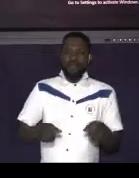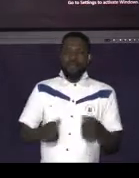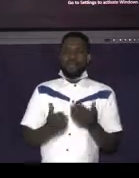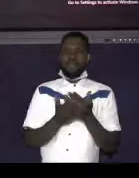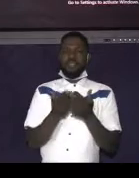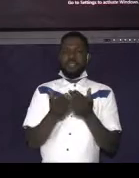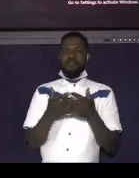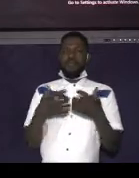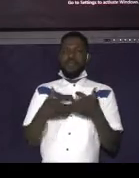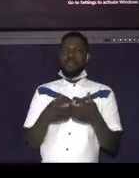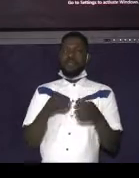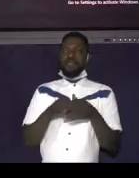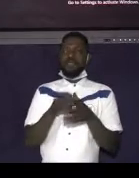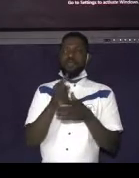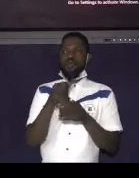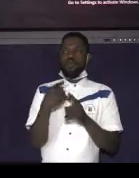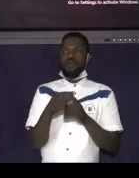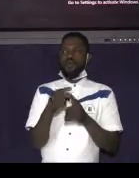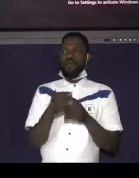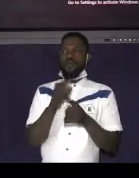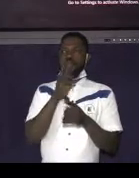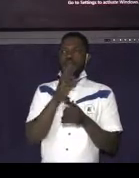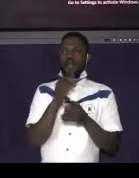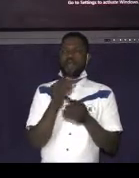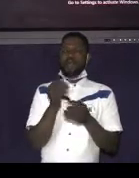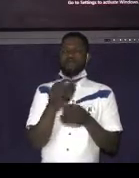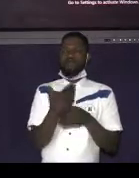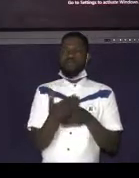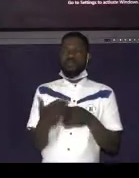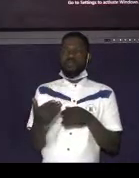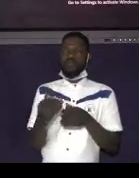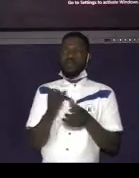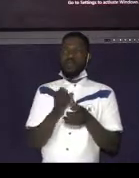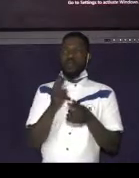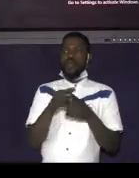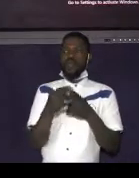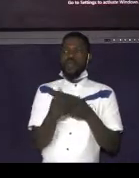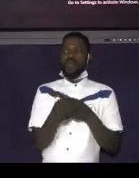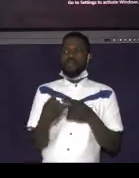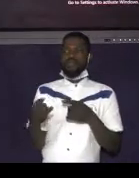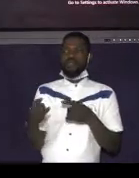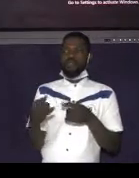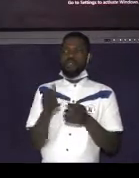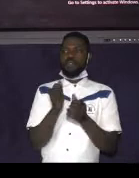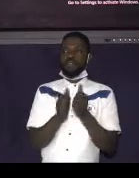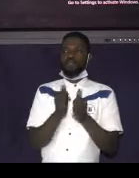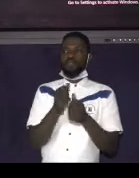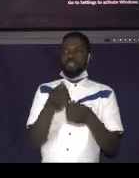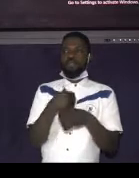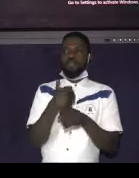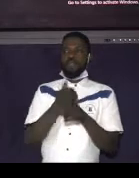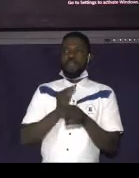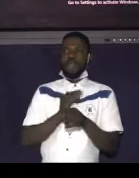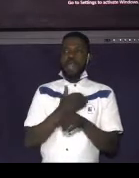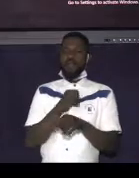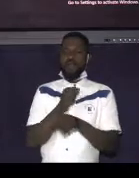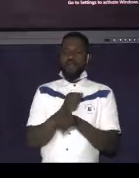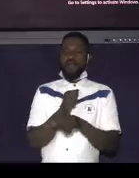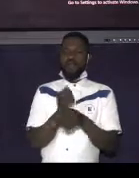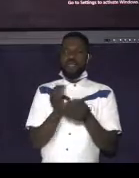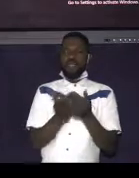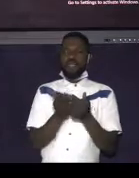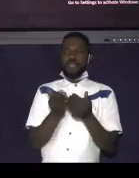simple machines, in one word, are tools or instruments which make our work easier to